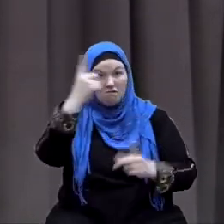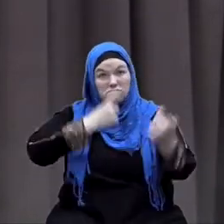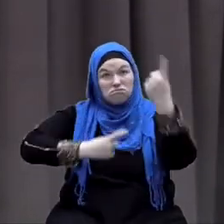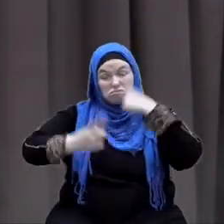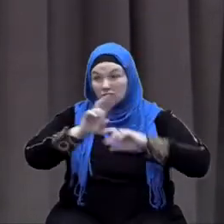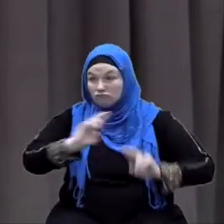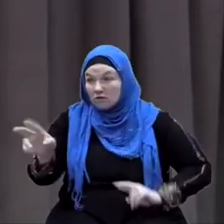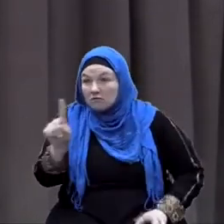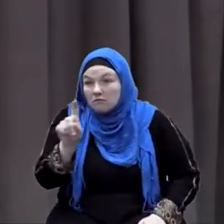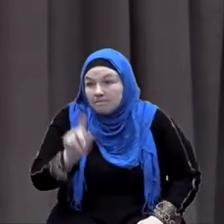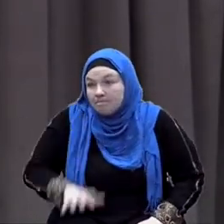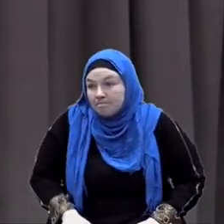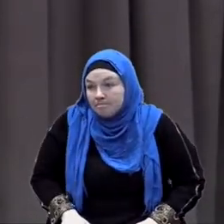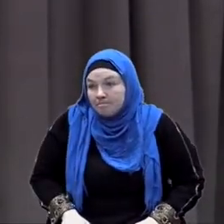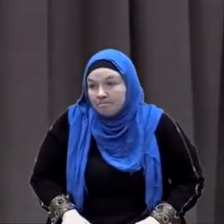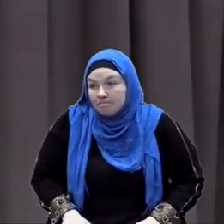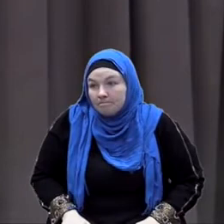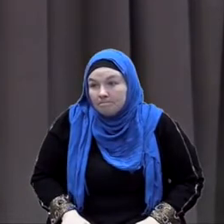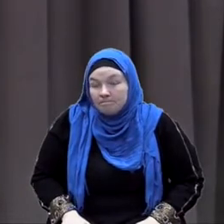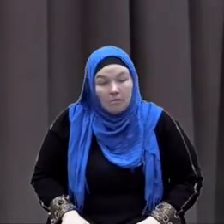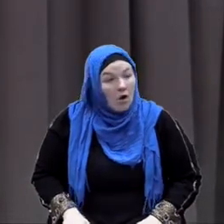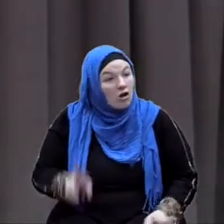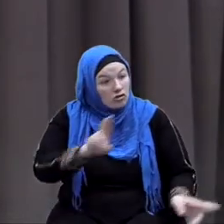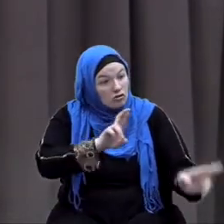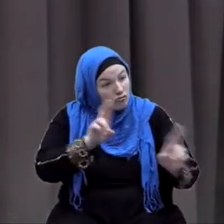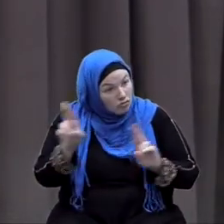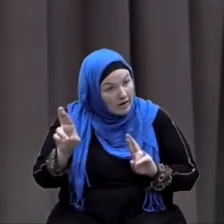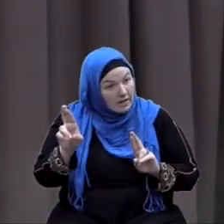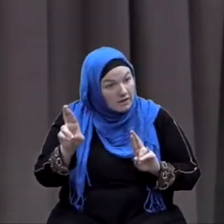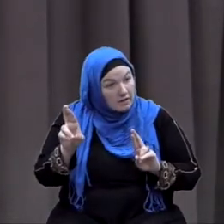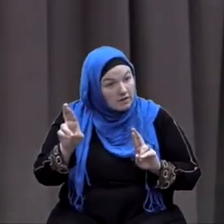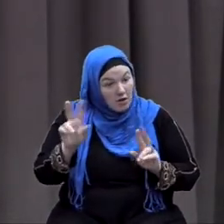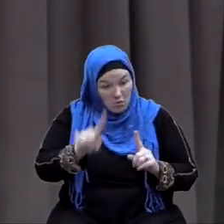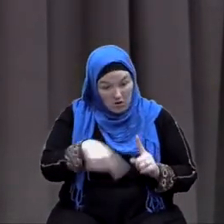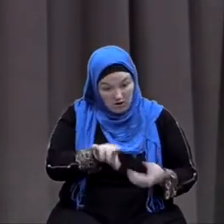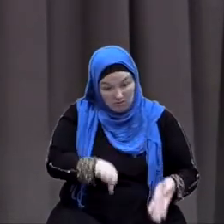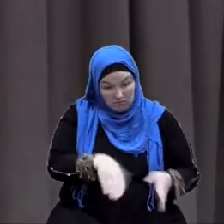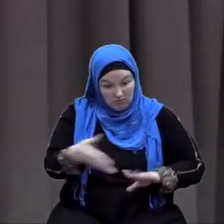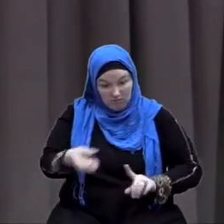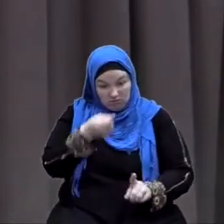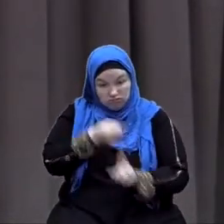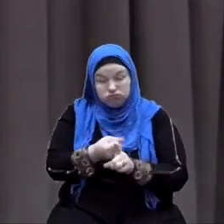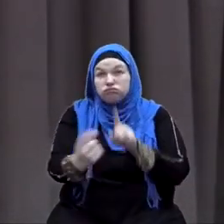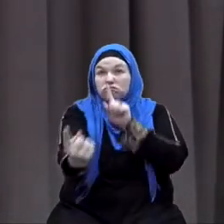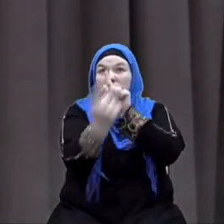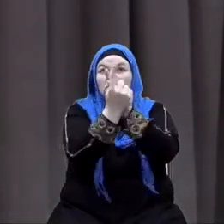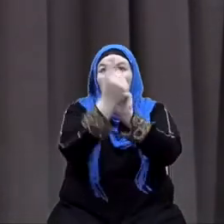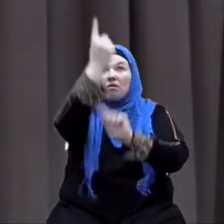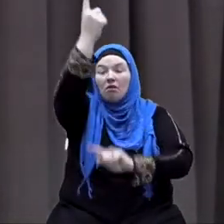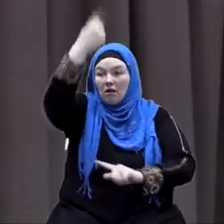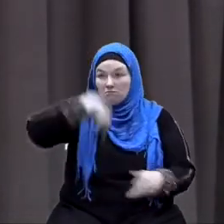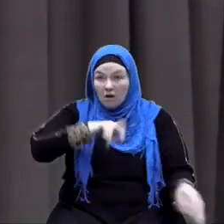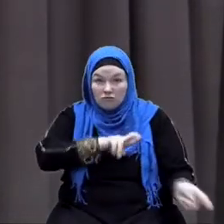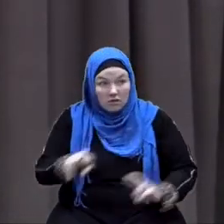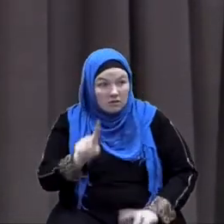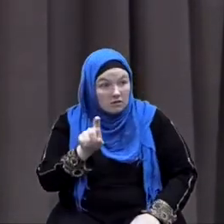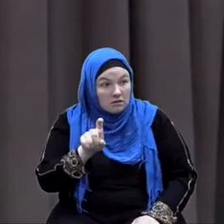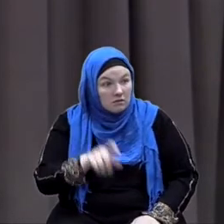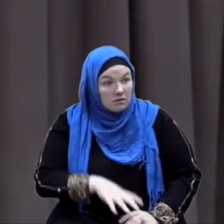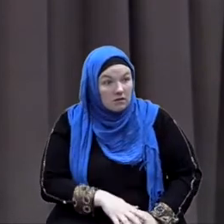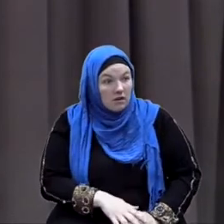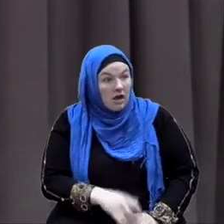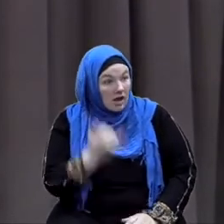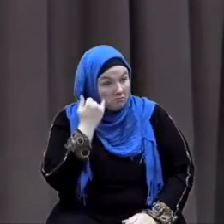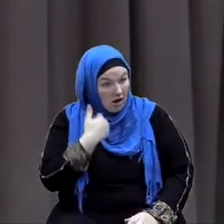questions? Are we ready to move on to the next life? Have we done our duty towards our